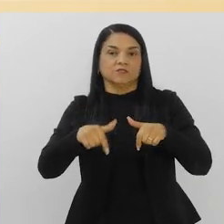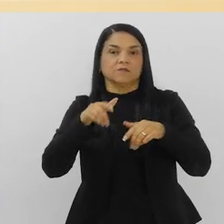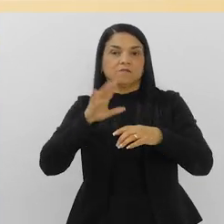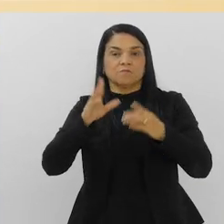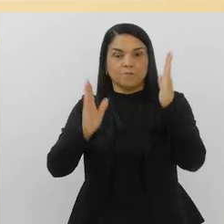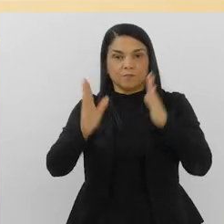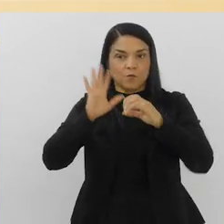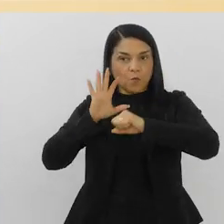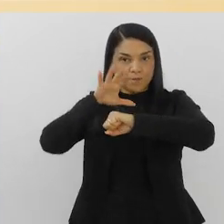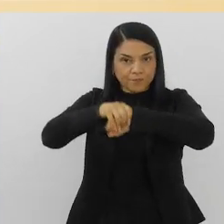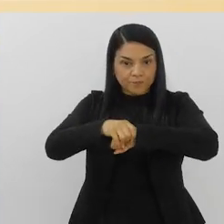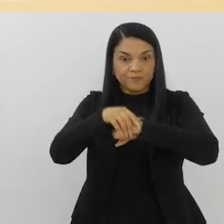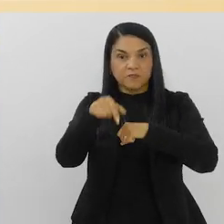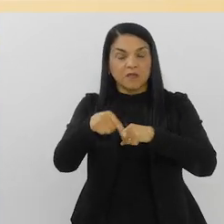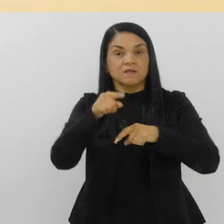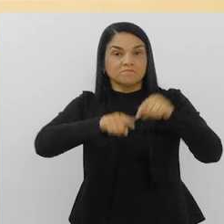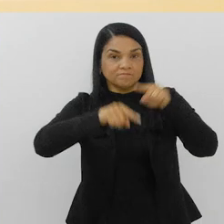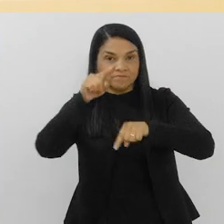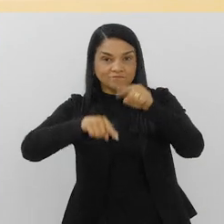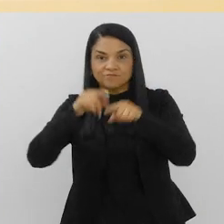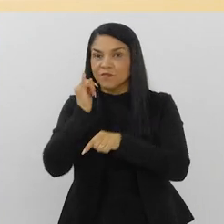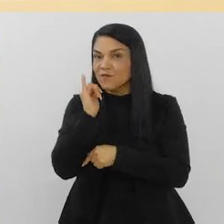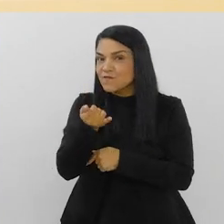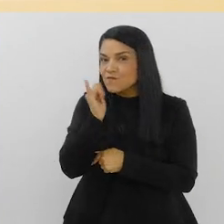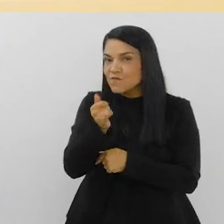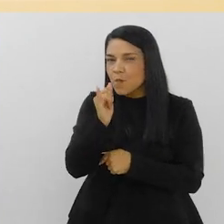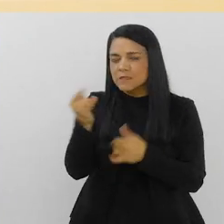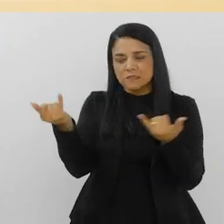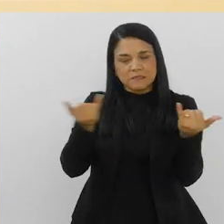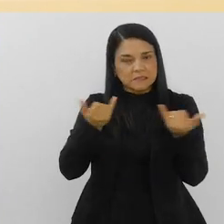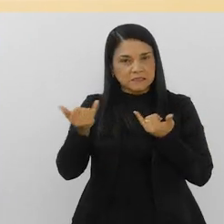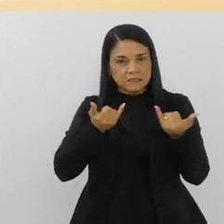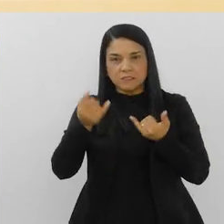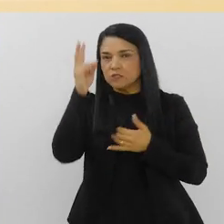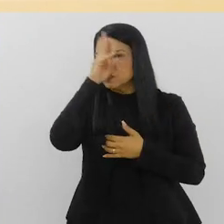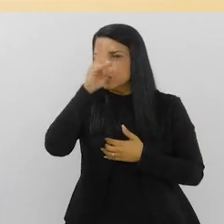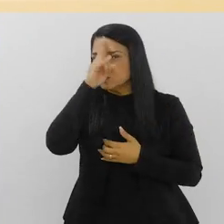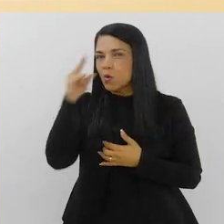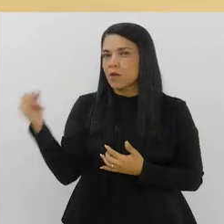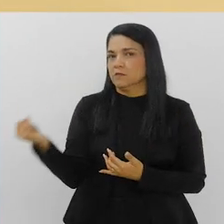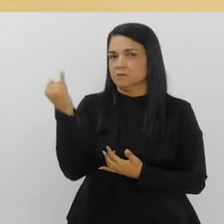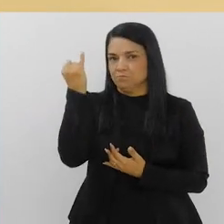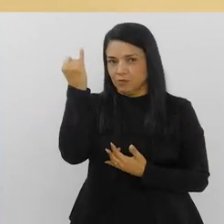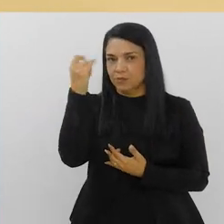have the power of narrating for us, of giving us important